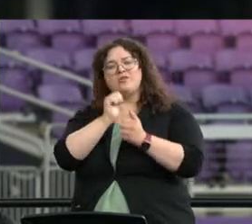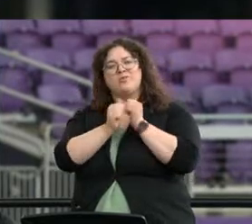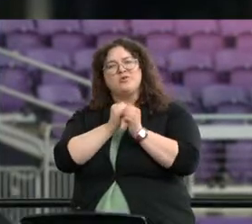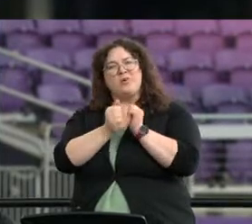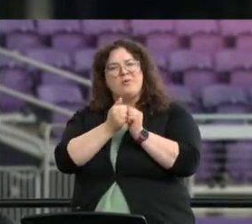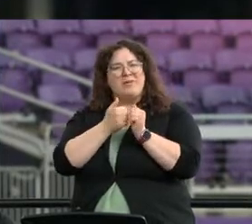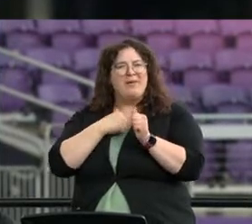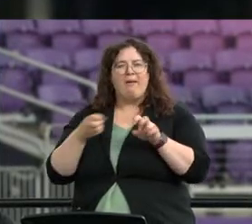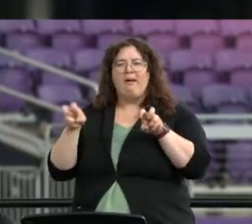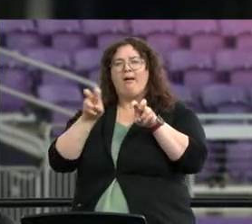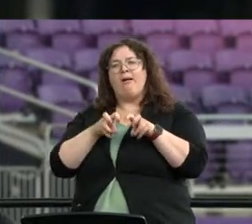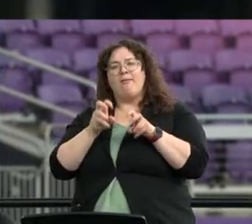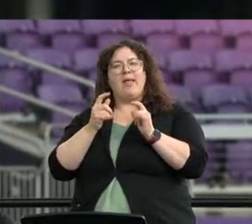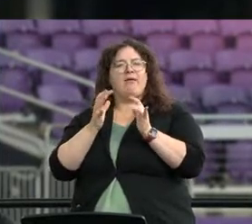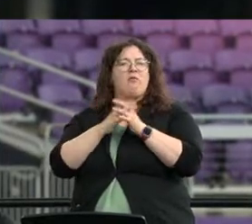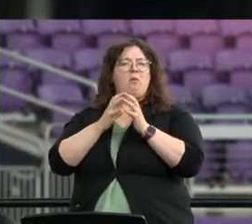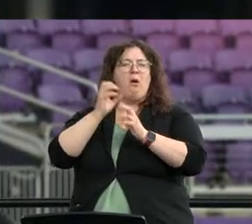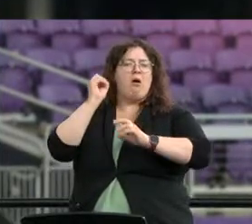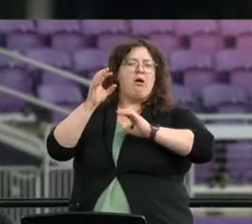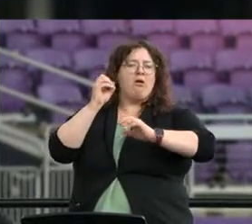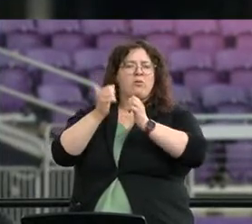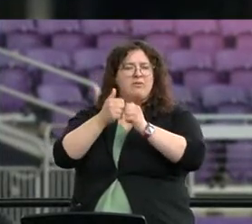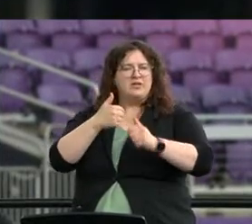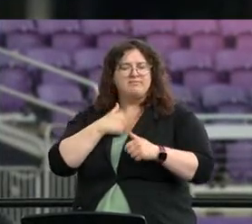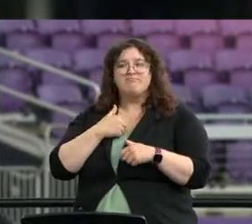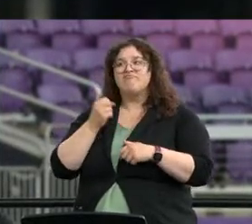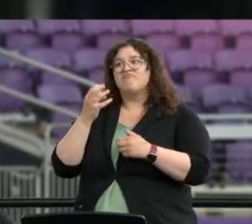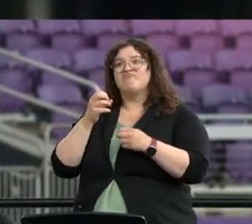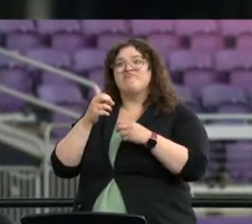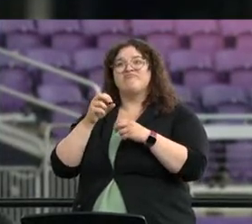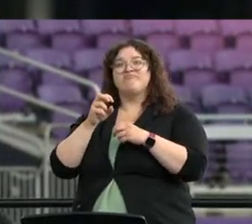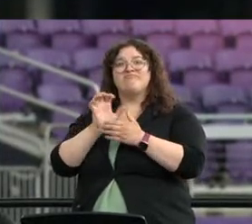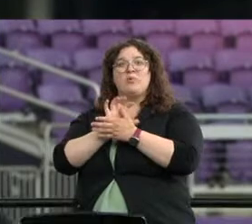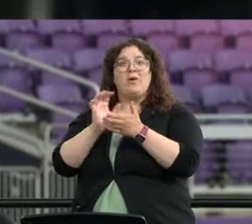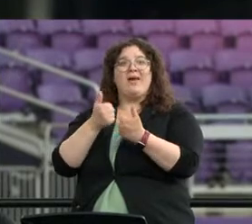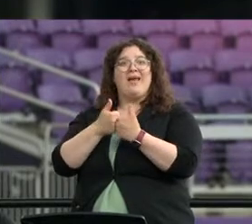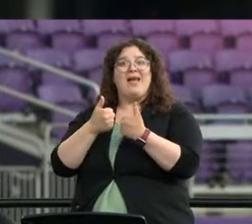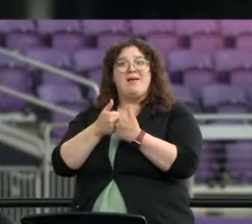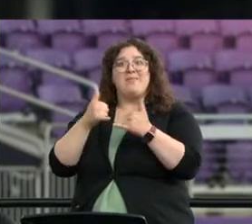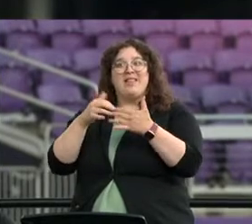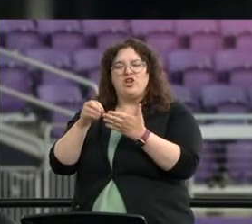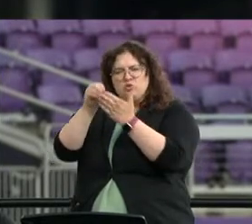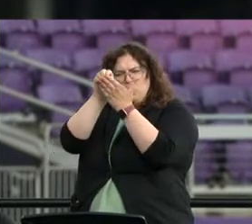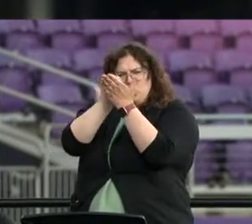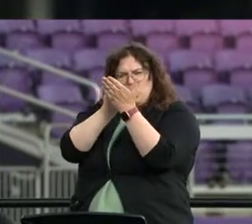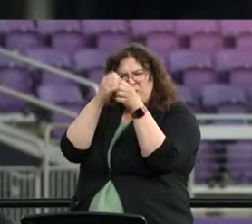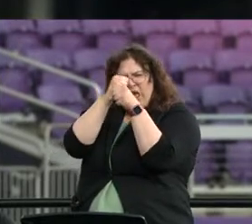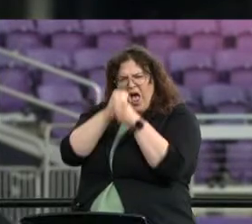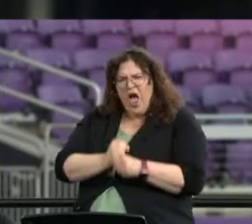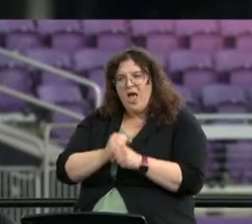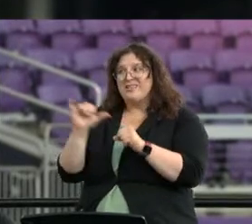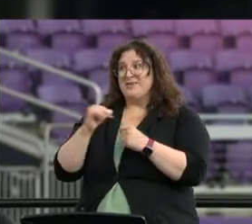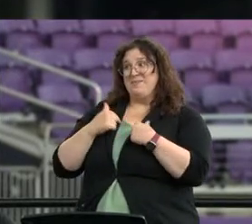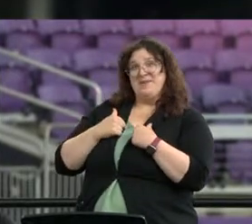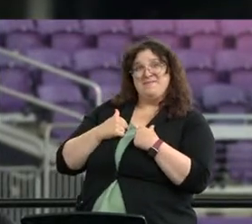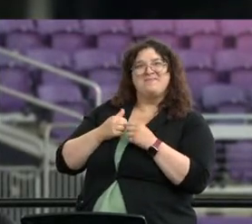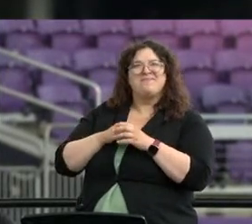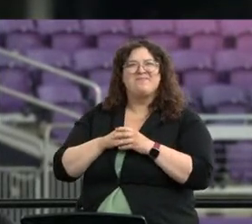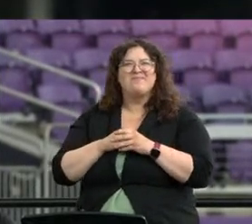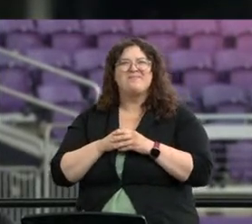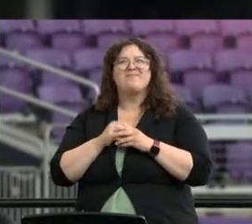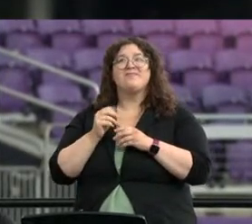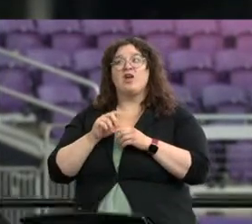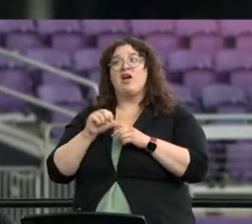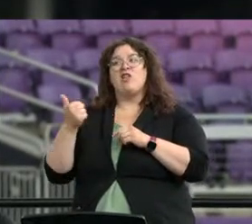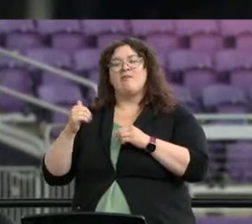with me, playing catch with me, and even started recording stats of video game players, just as I did. Then, however, racing up the outside